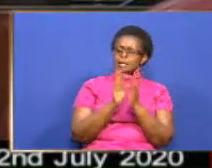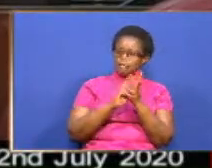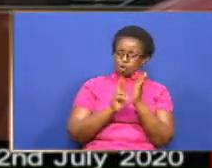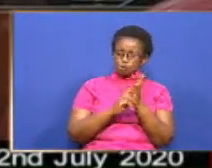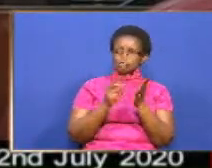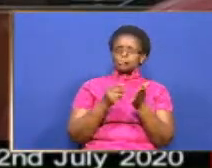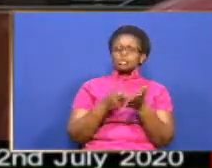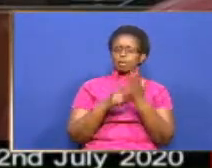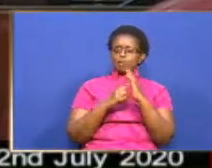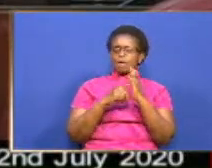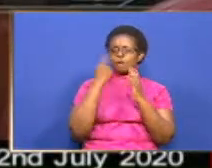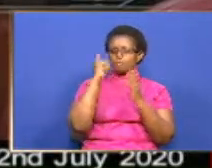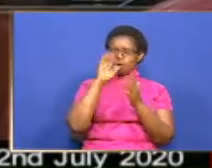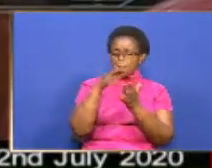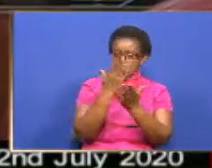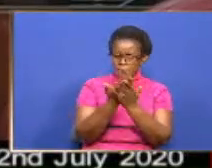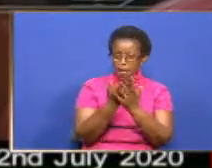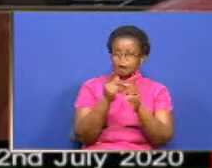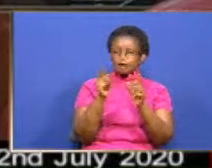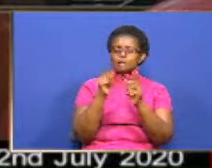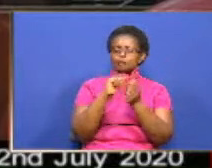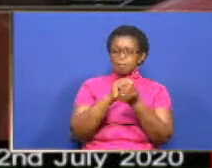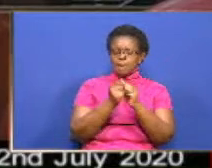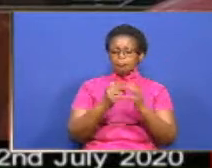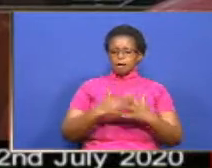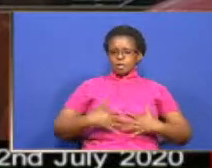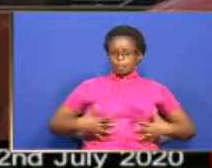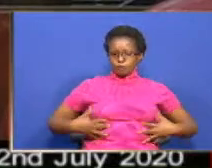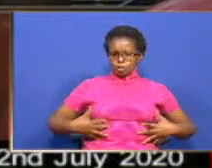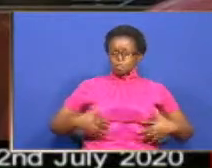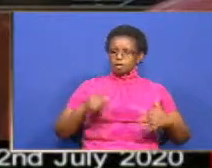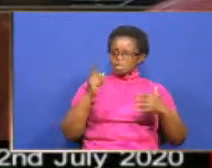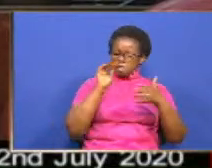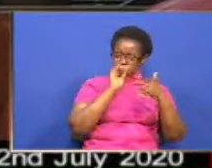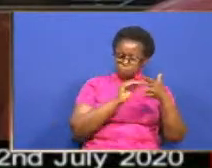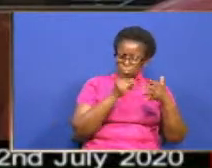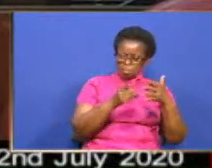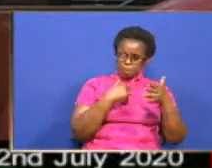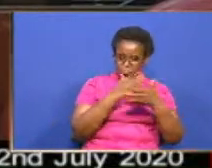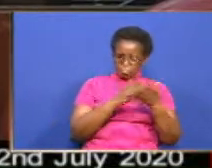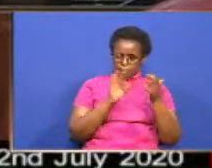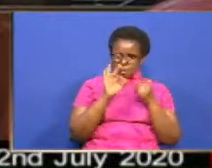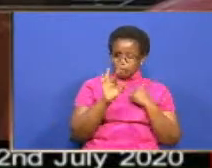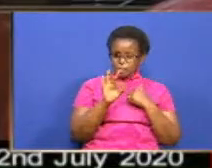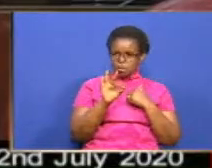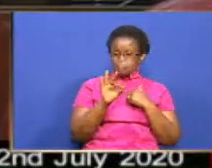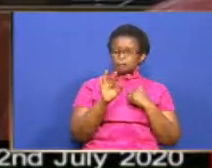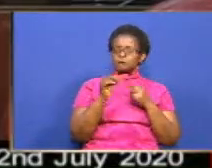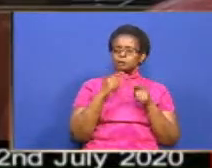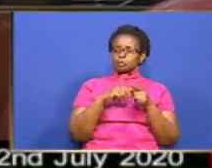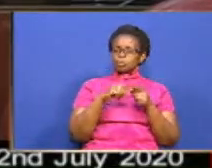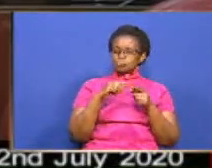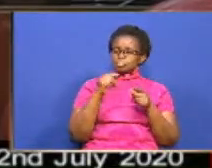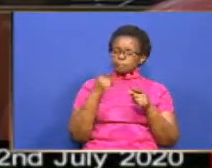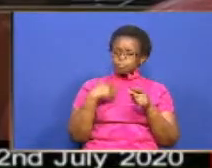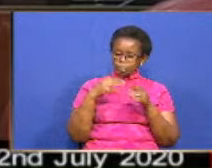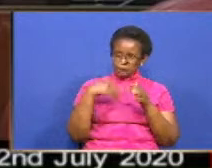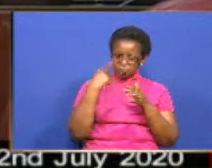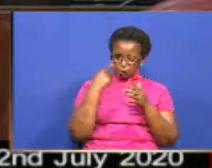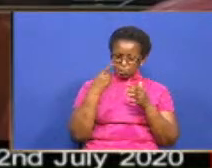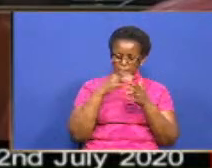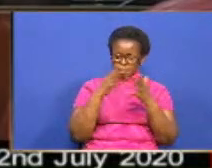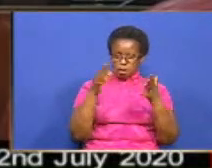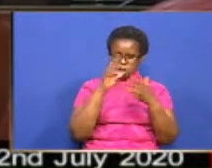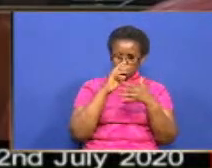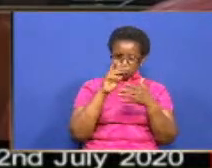refugee status, and these are captured within Part 3 for members who've looked at and will be getting a bigger report, and who has also looked at the